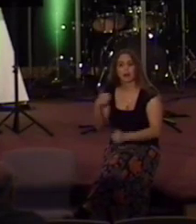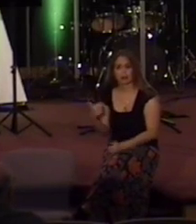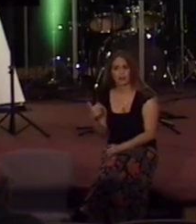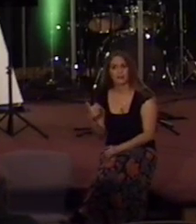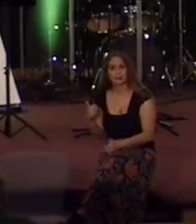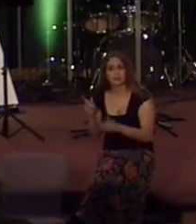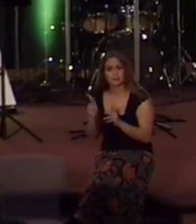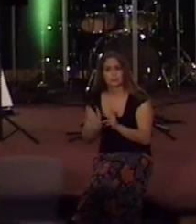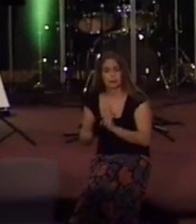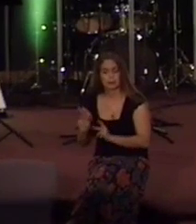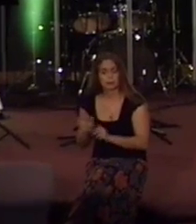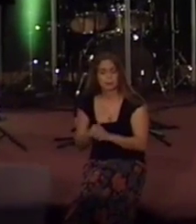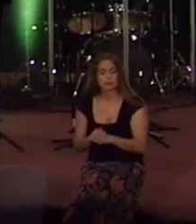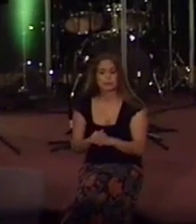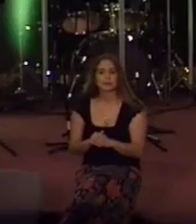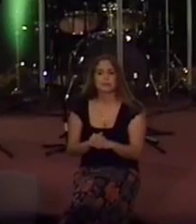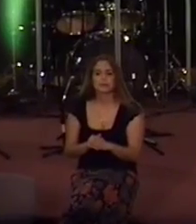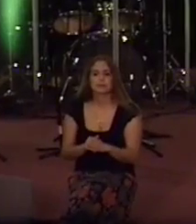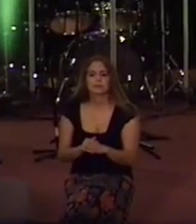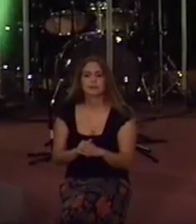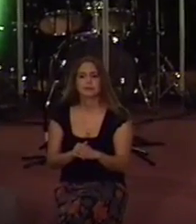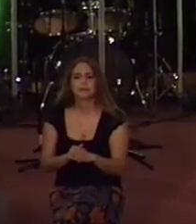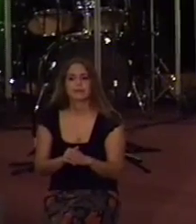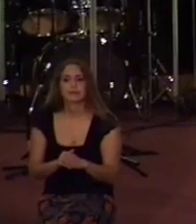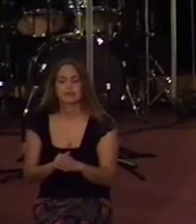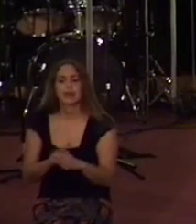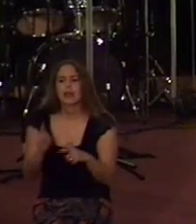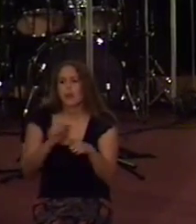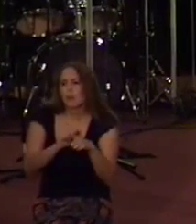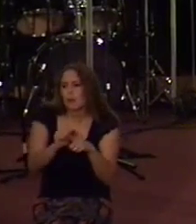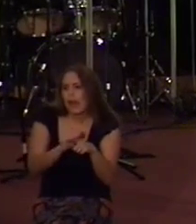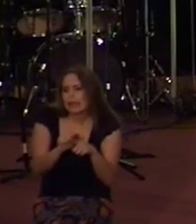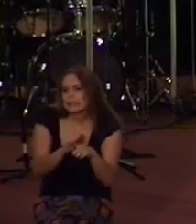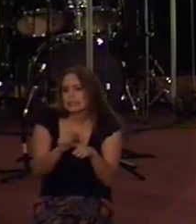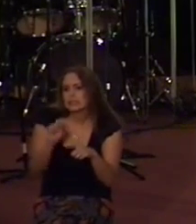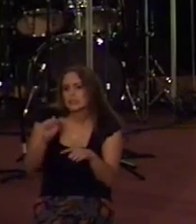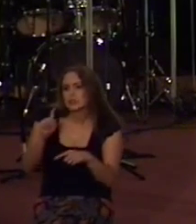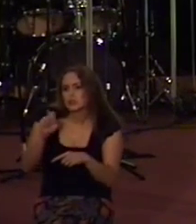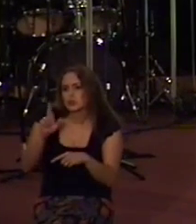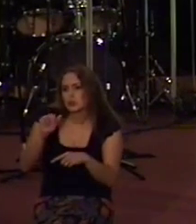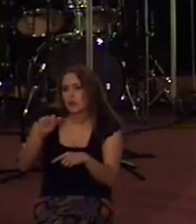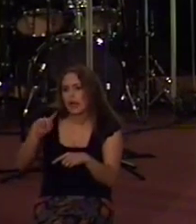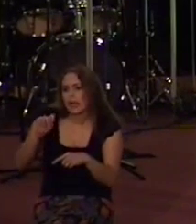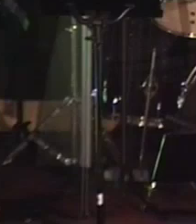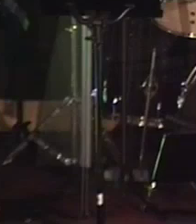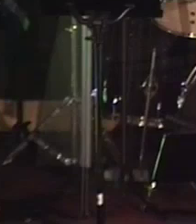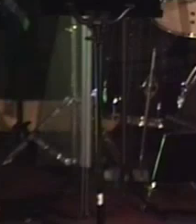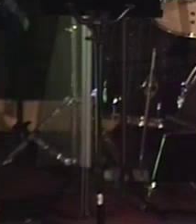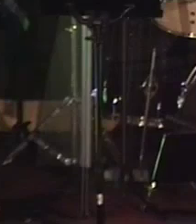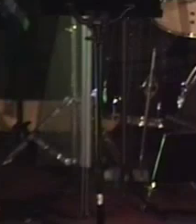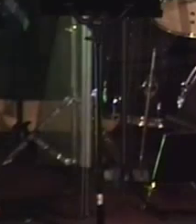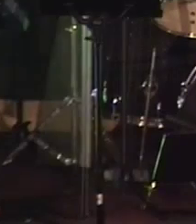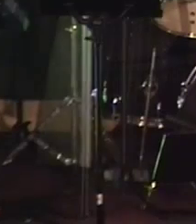so, and then we get into a strategy or a practice. What's the strategy? Well,